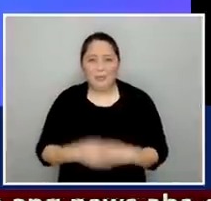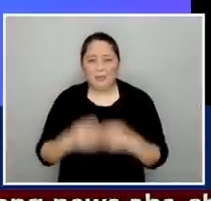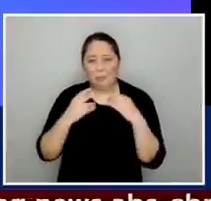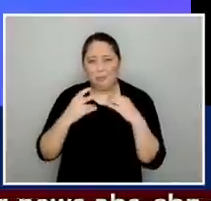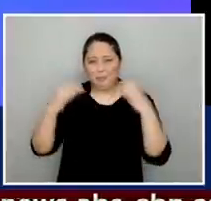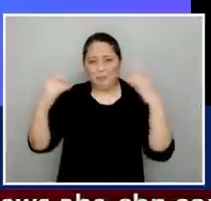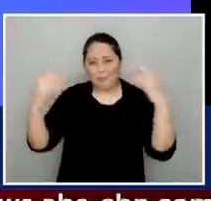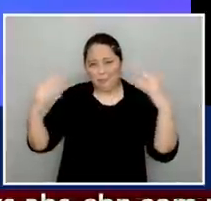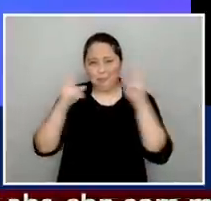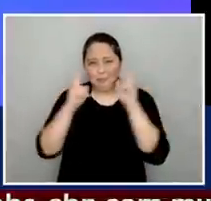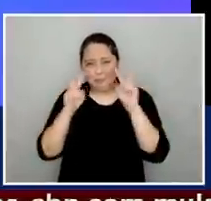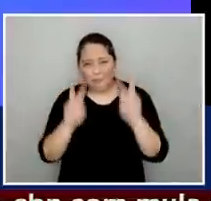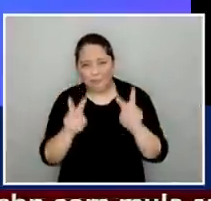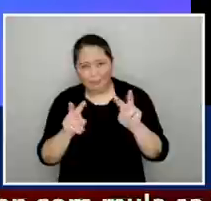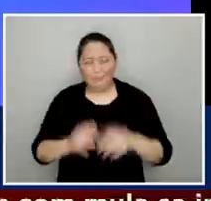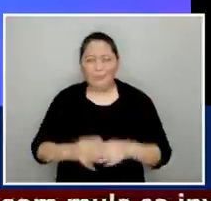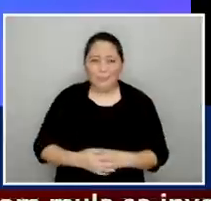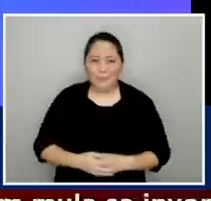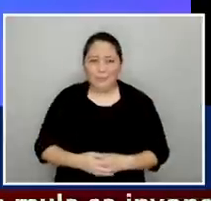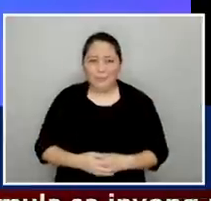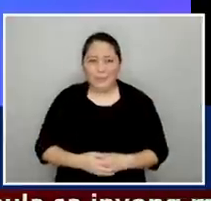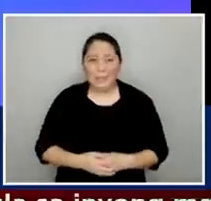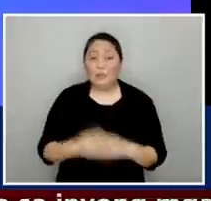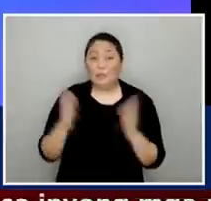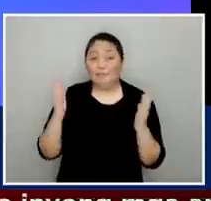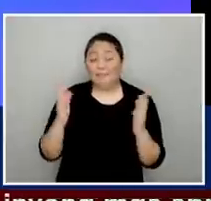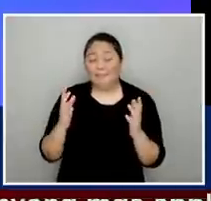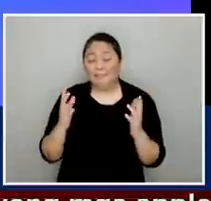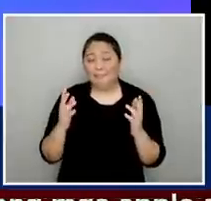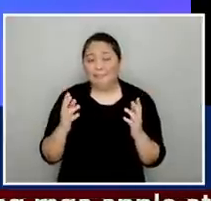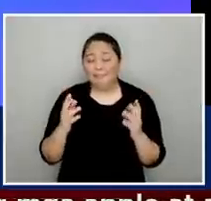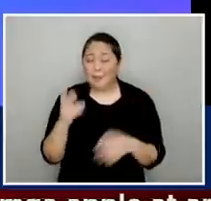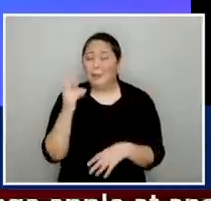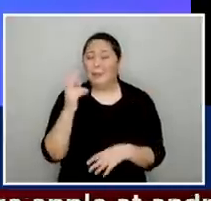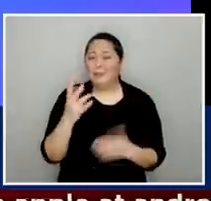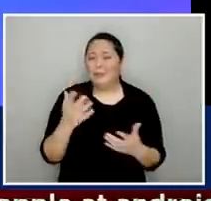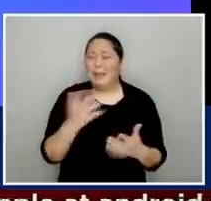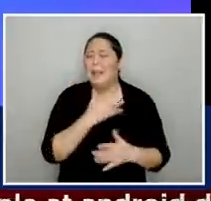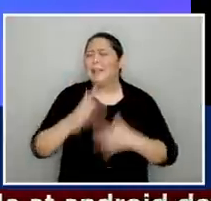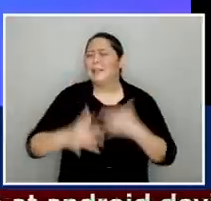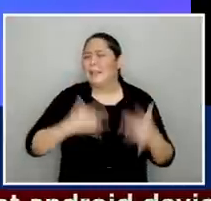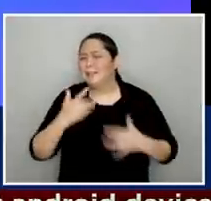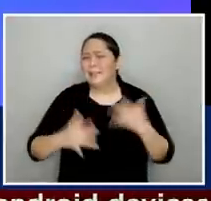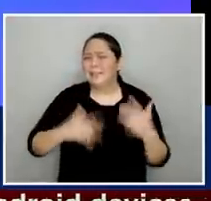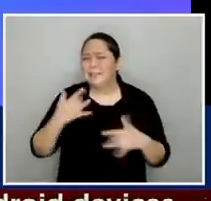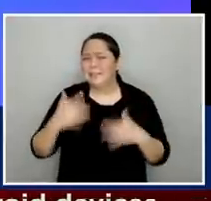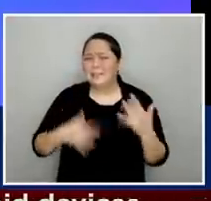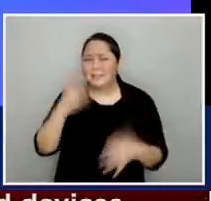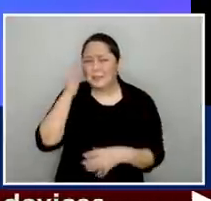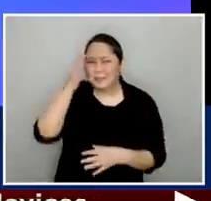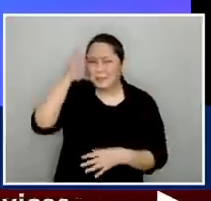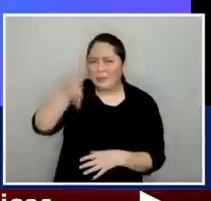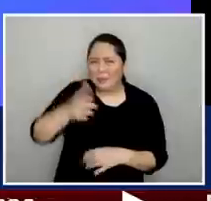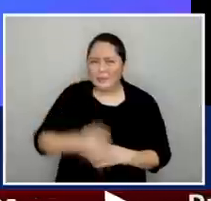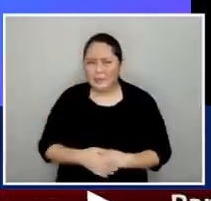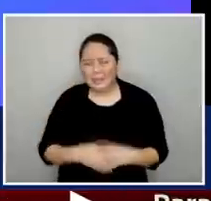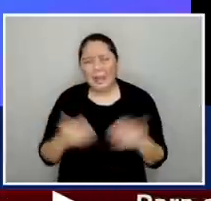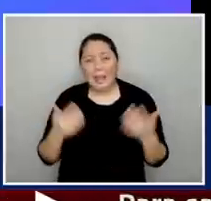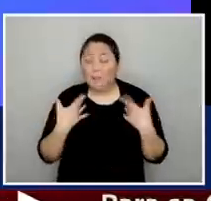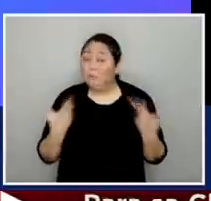viewer. Looking forward, since we have, as they say, broken the ice, there is great